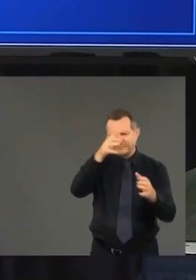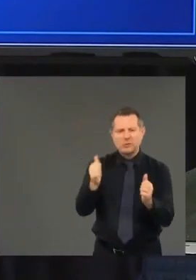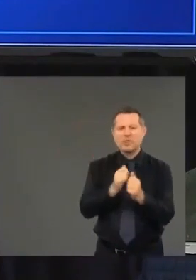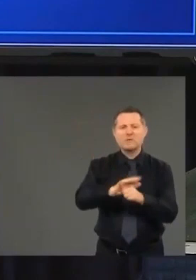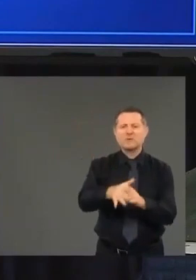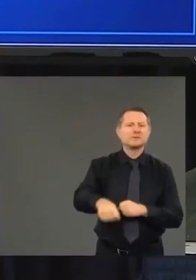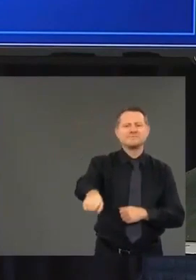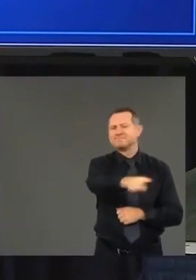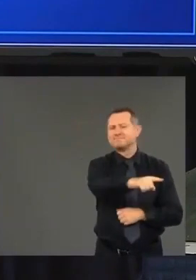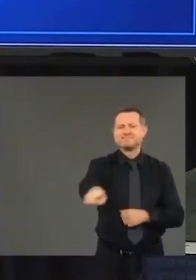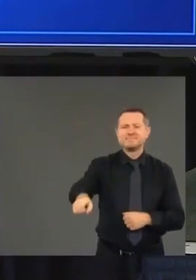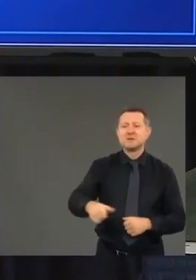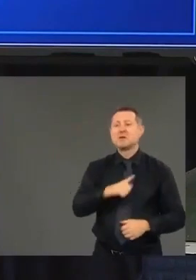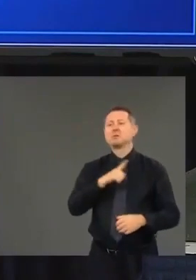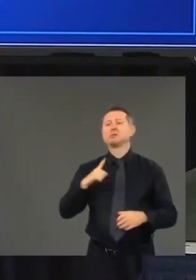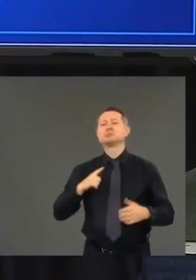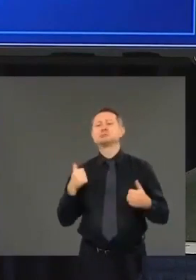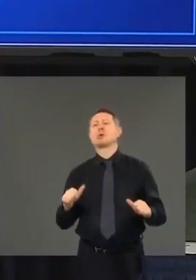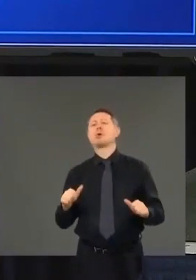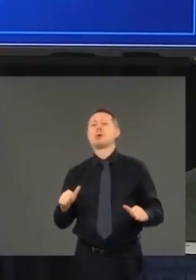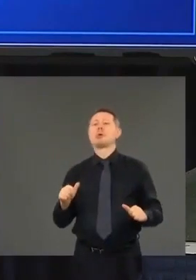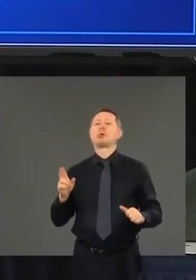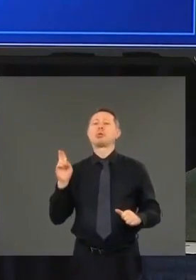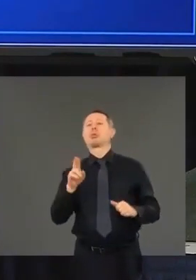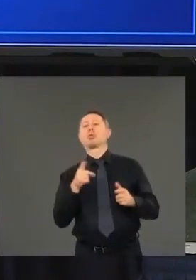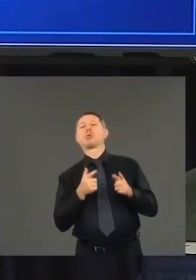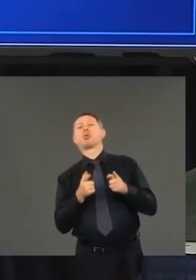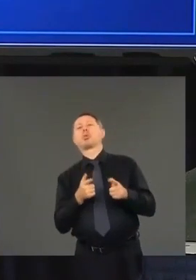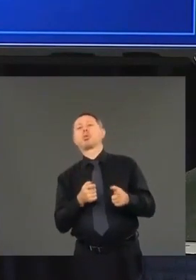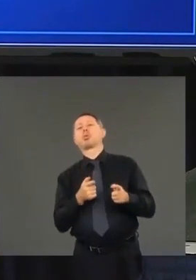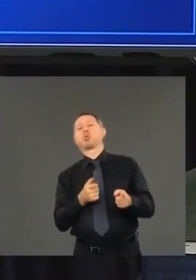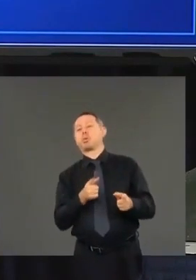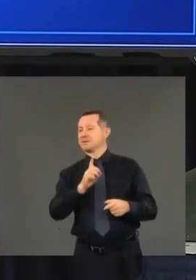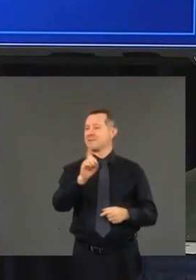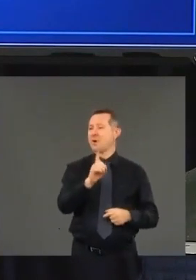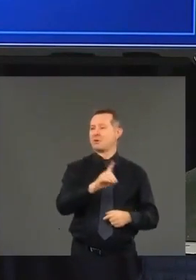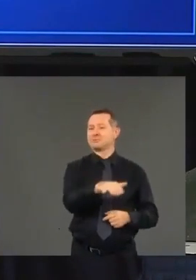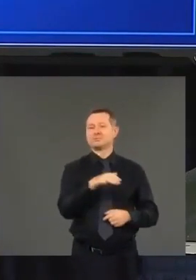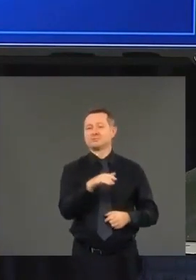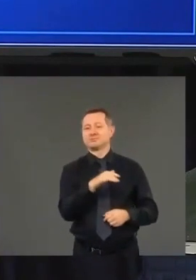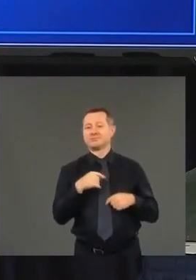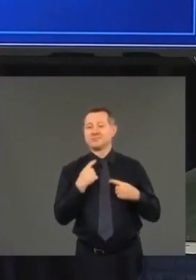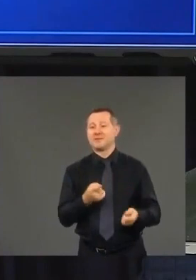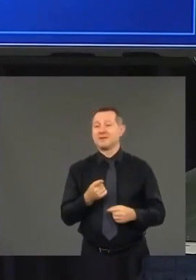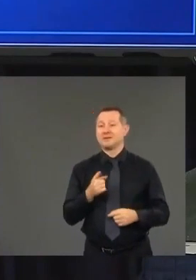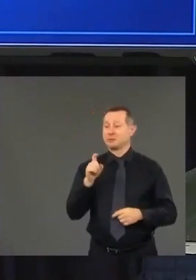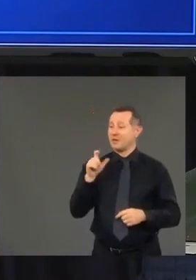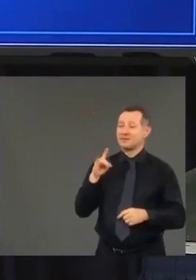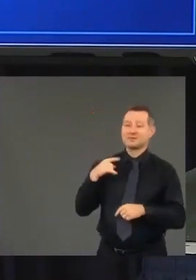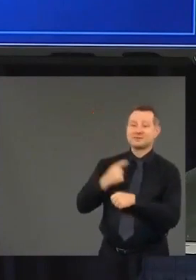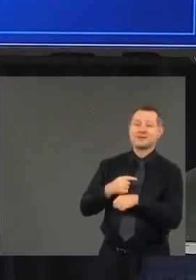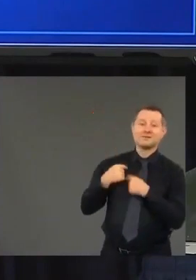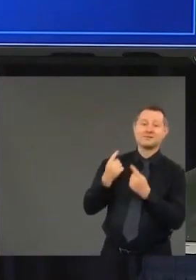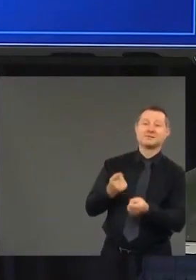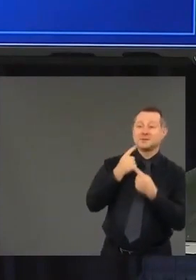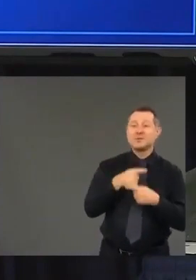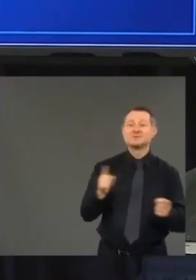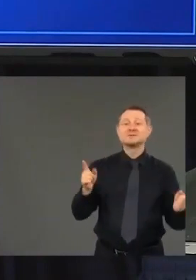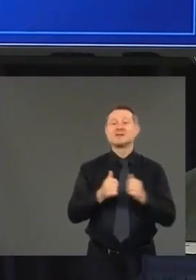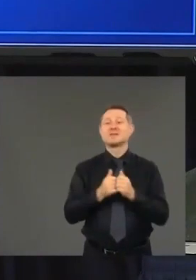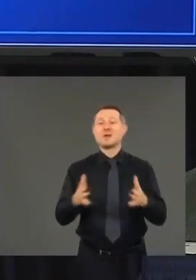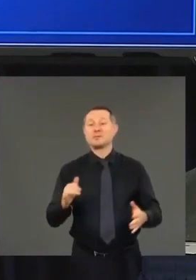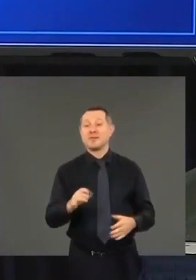just completely political, the last 128 days could not have gone the way that they did had the governor not had the executive authority.